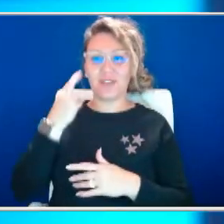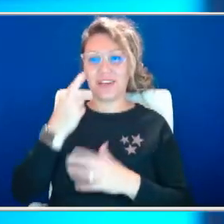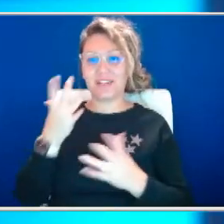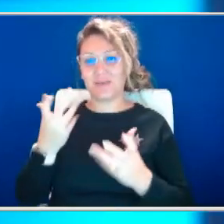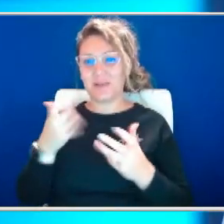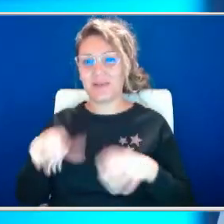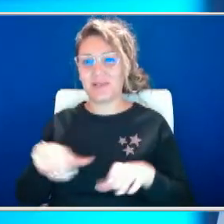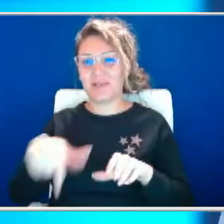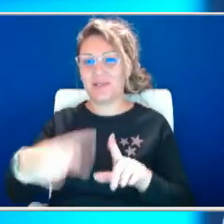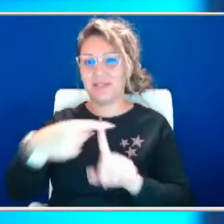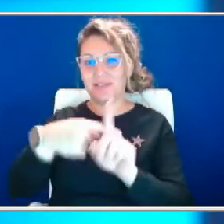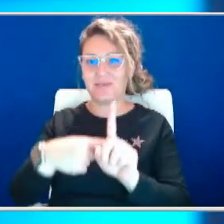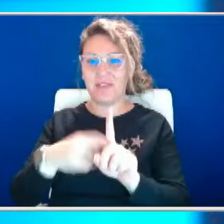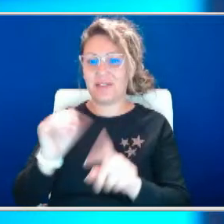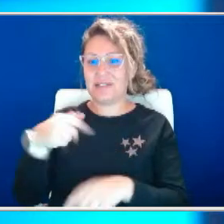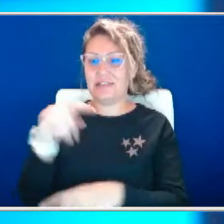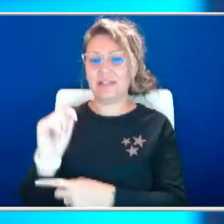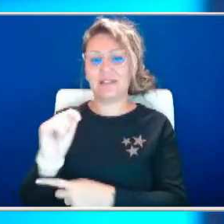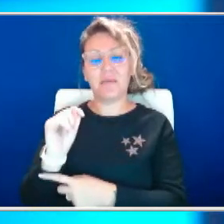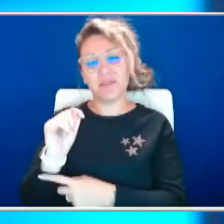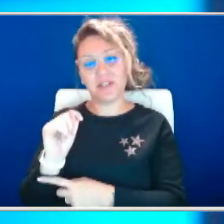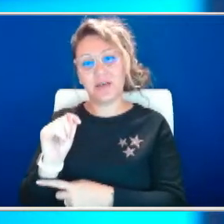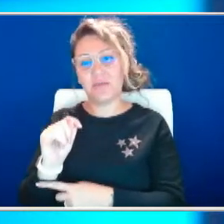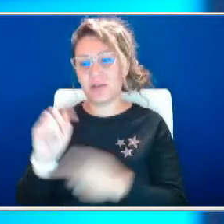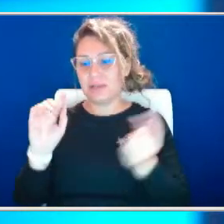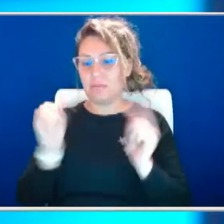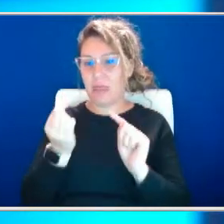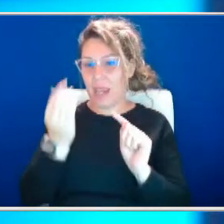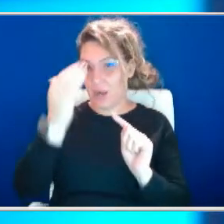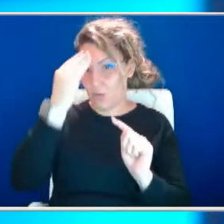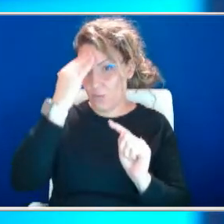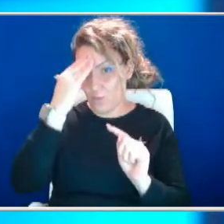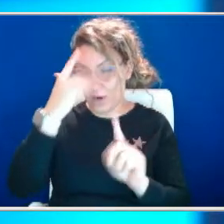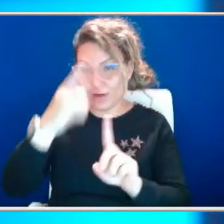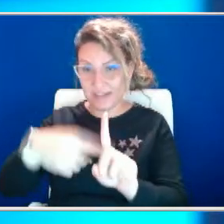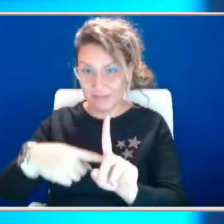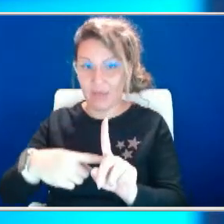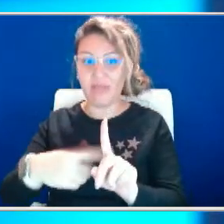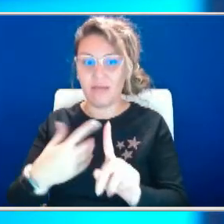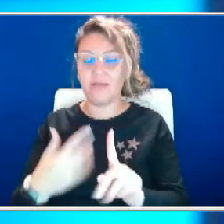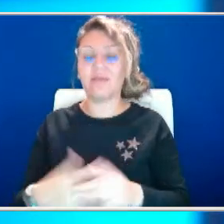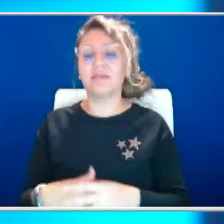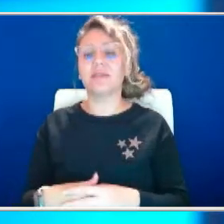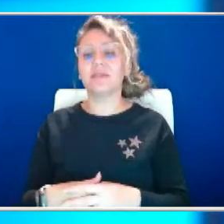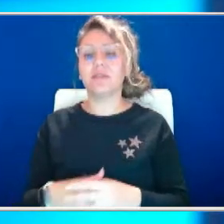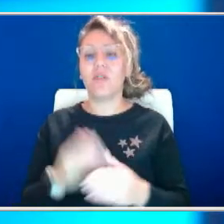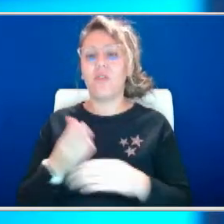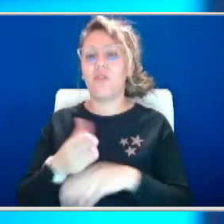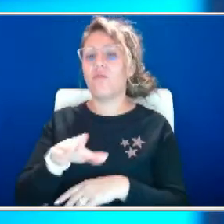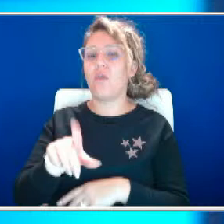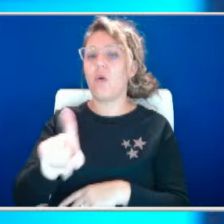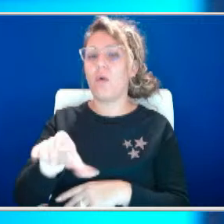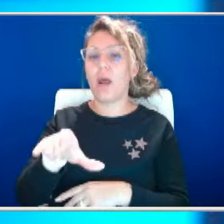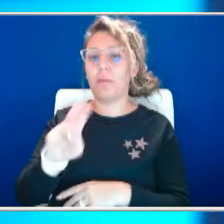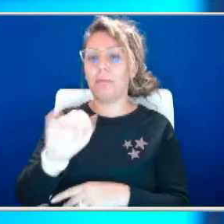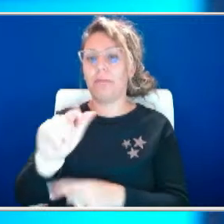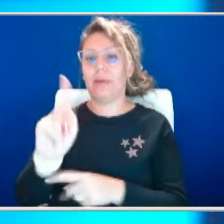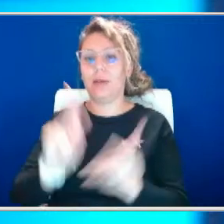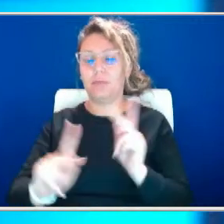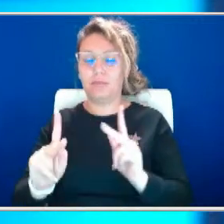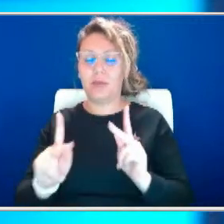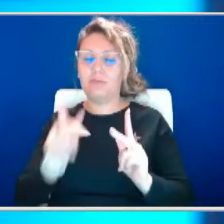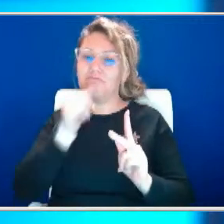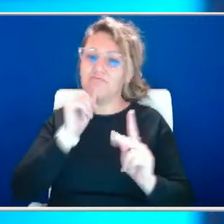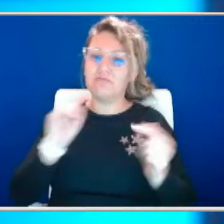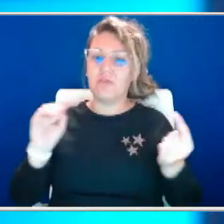month is that September is Pain Awareness Month. We know that, you know, over 100 million people in the United States alone suffer from, you